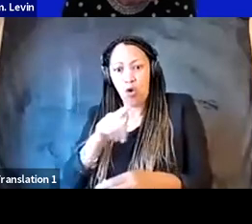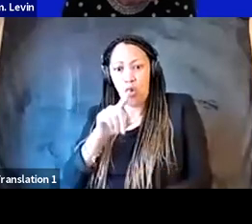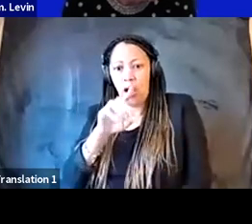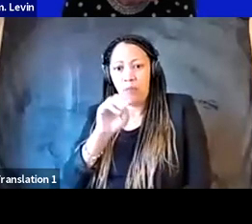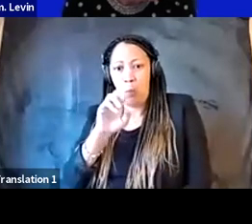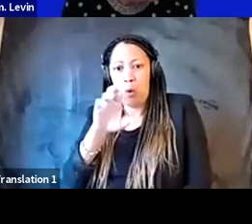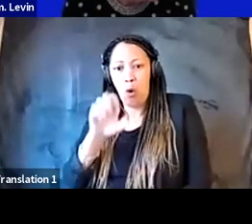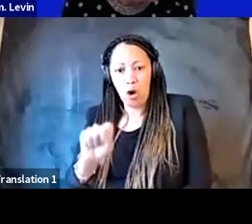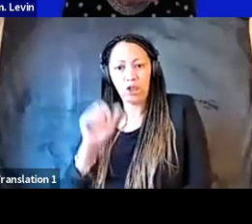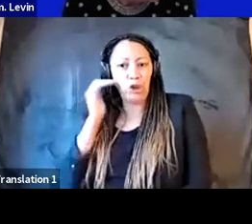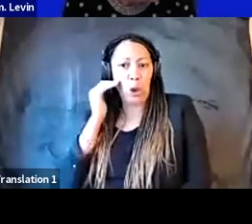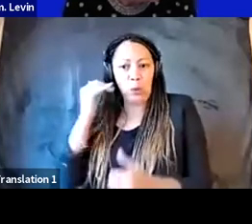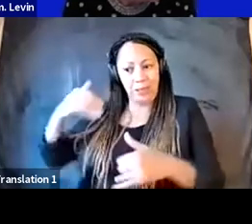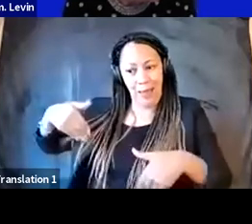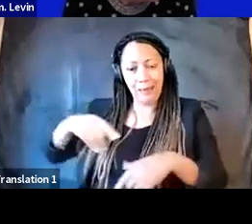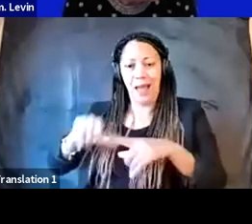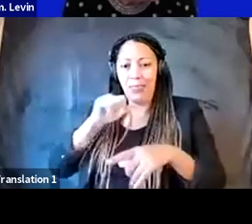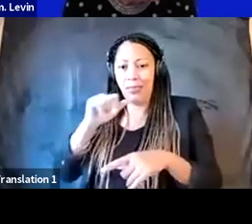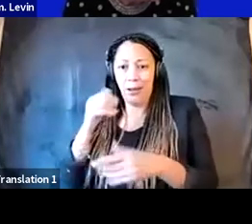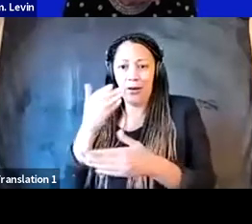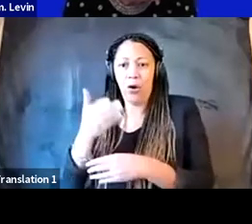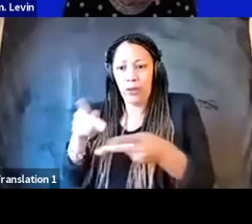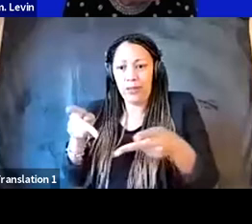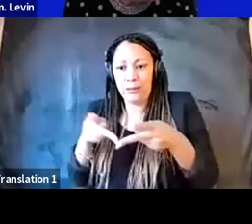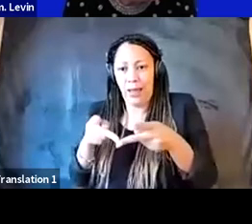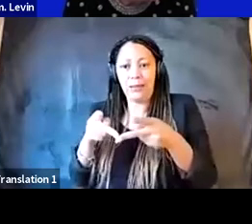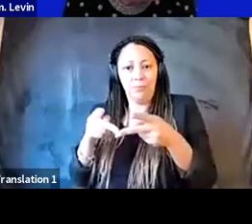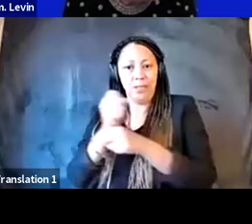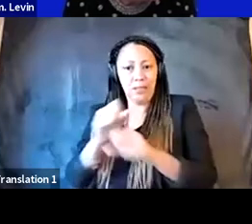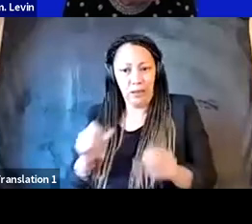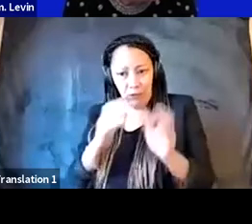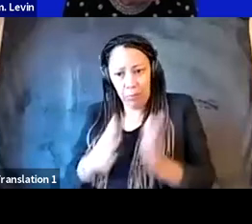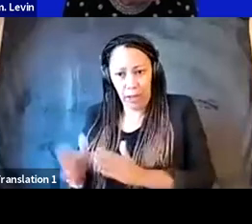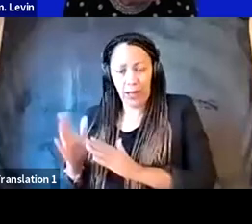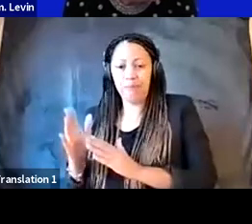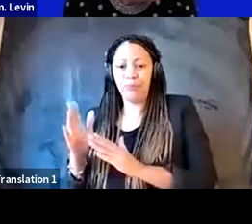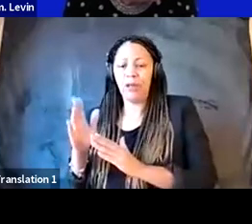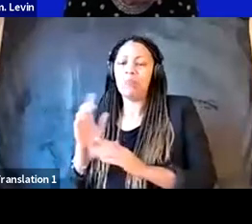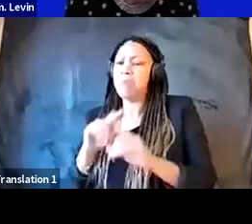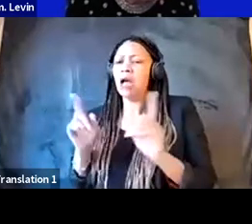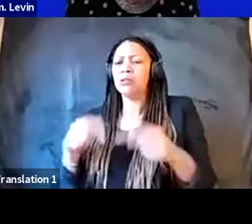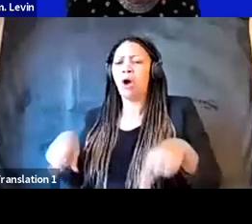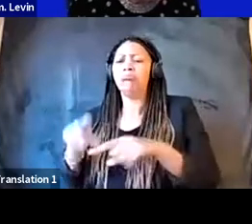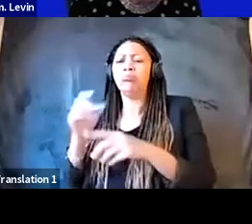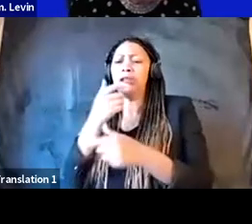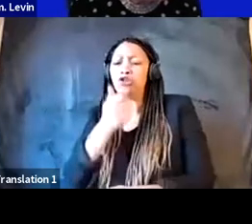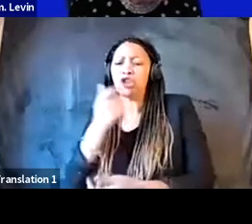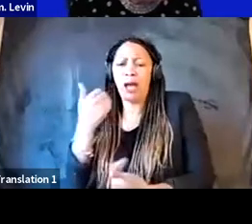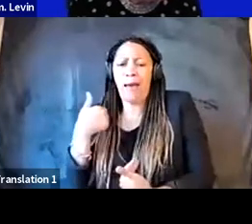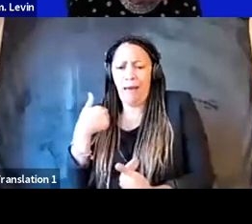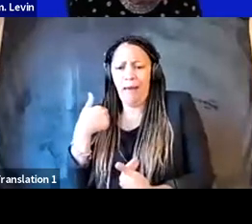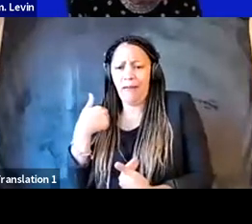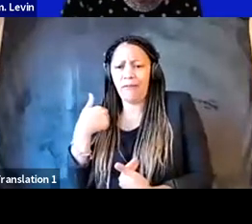we're there yet on a site safety plan and construction staging, but it's in everybody's interest to have it where there's the